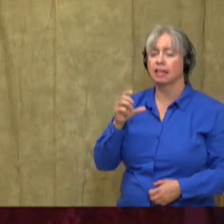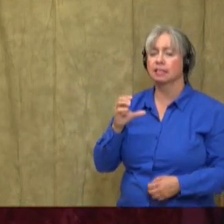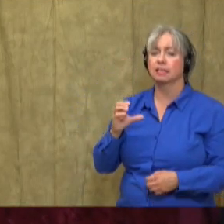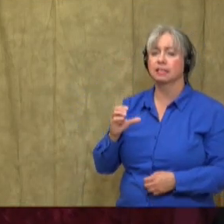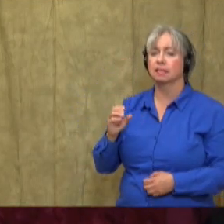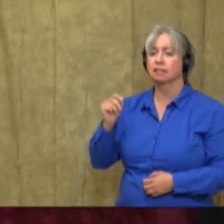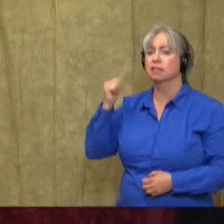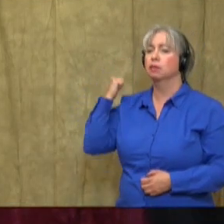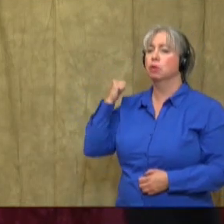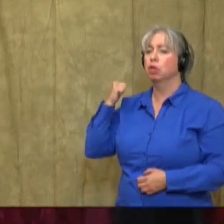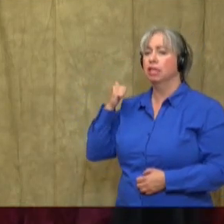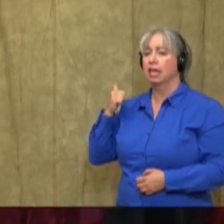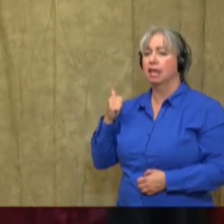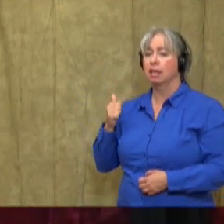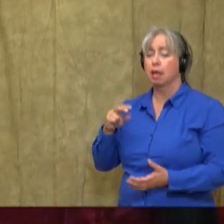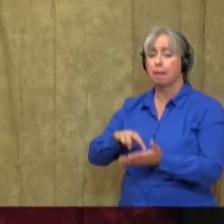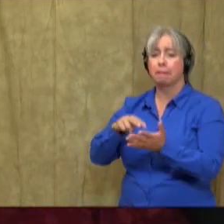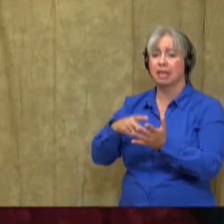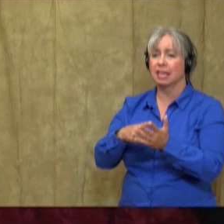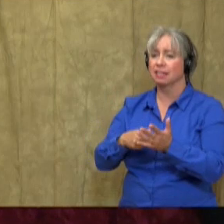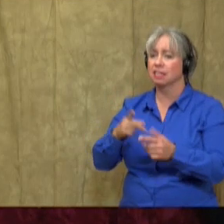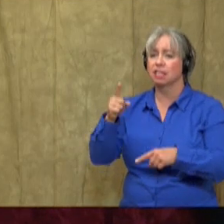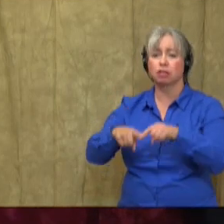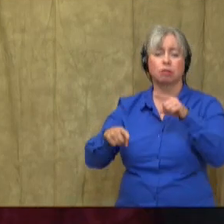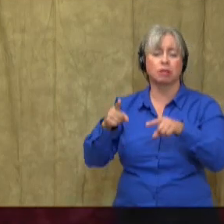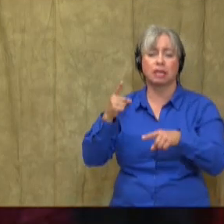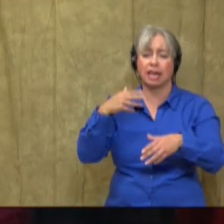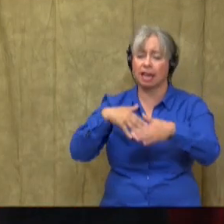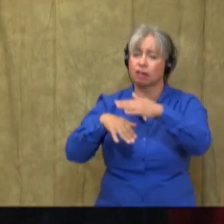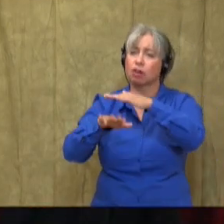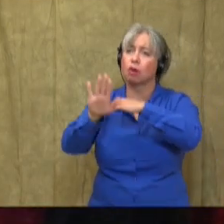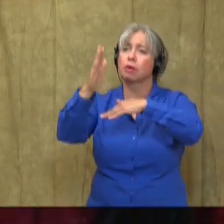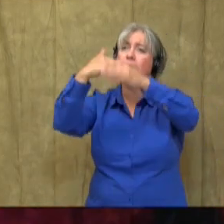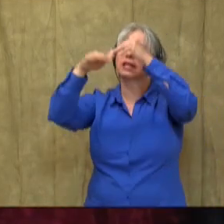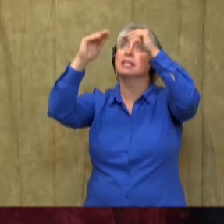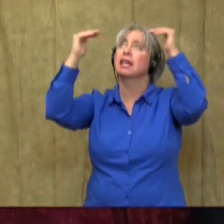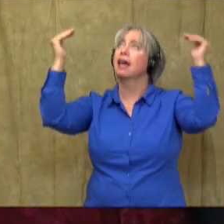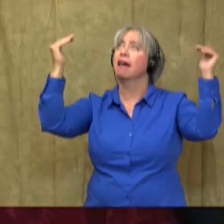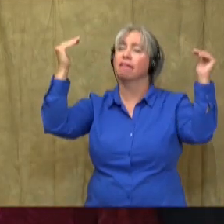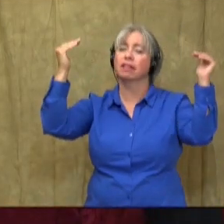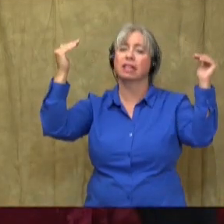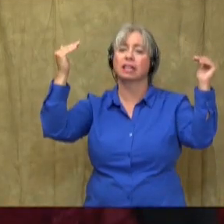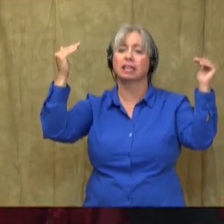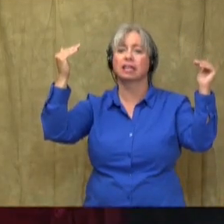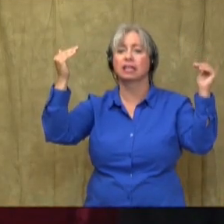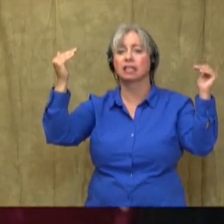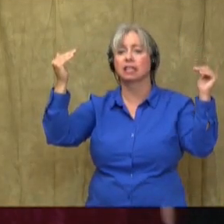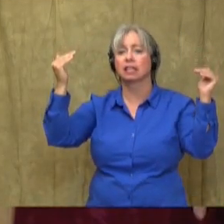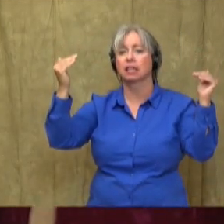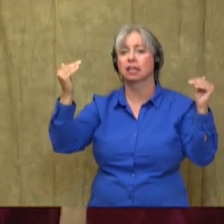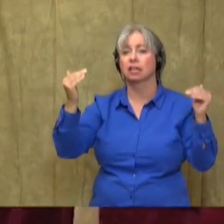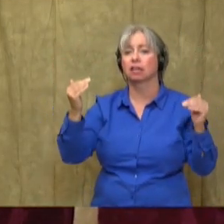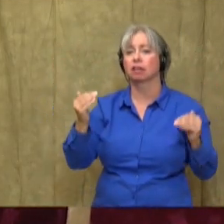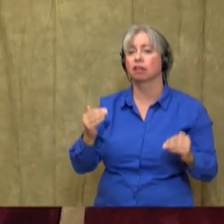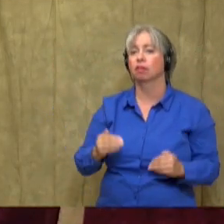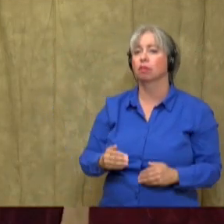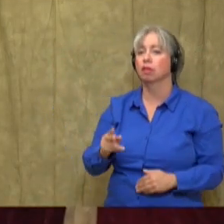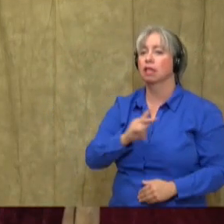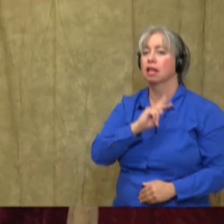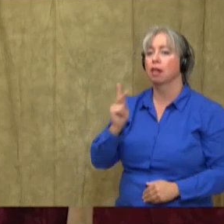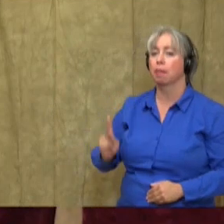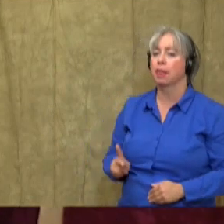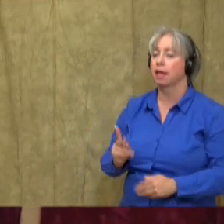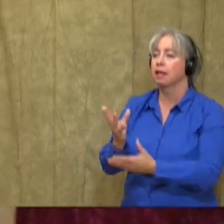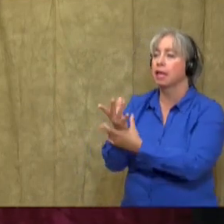during this time period, because that meant you couldn't go to heaven. So the Pope excommunicated King Henry. King Henry went and begged